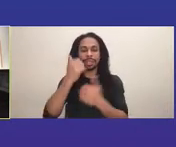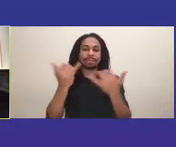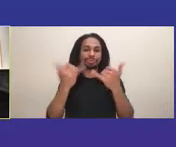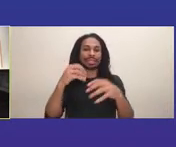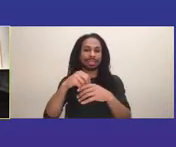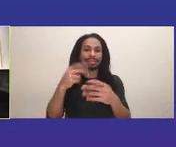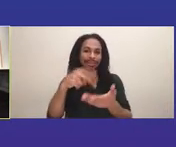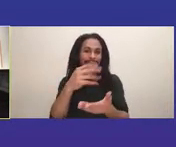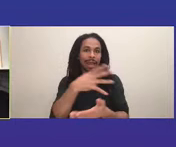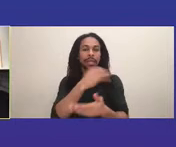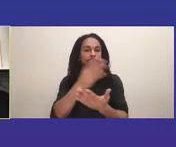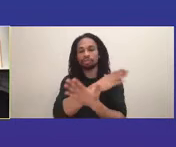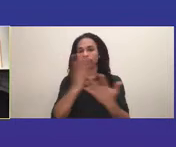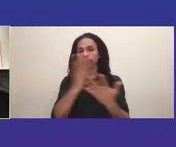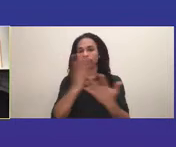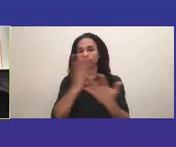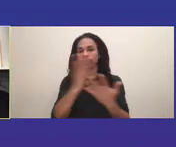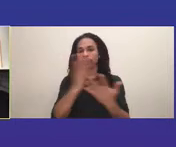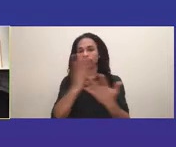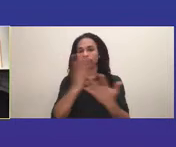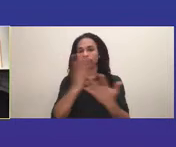the arts and cultural sector.